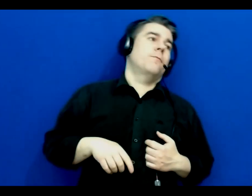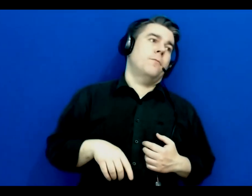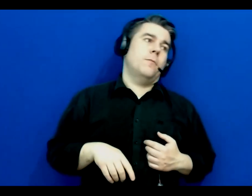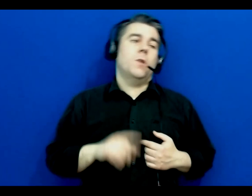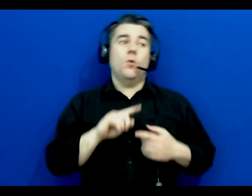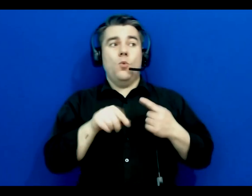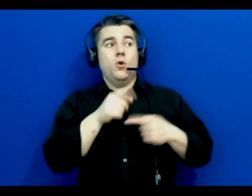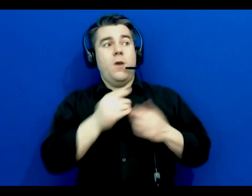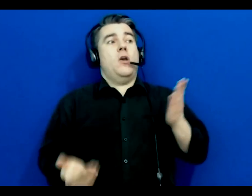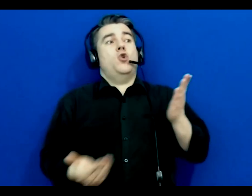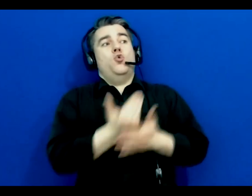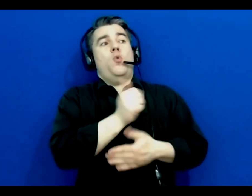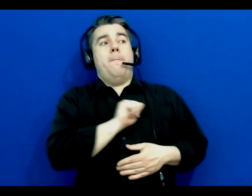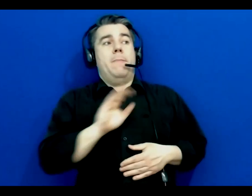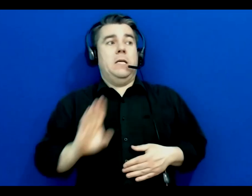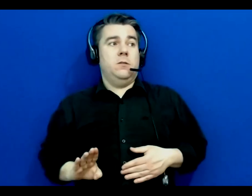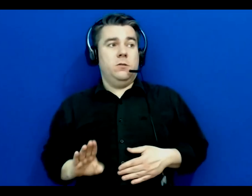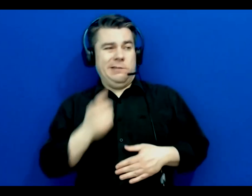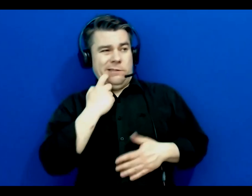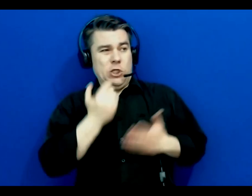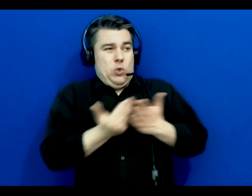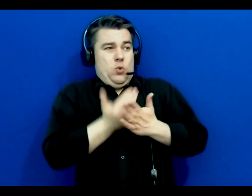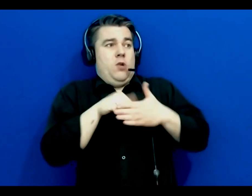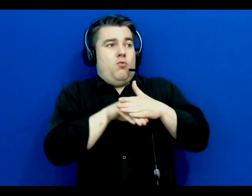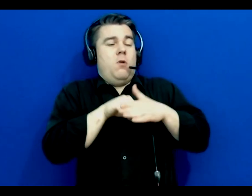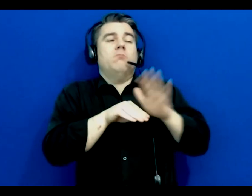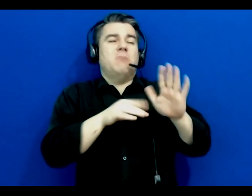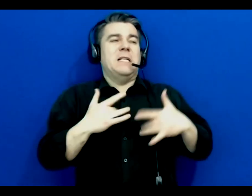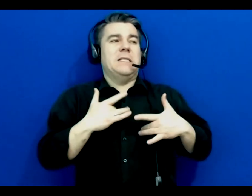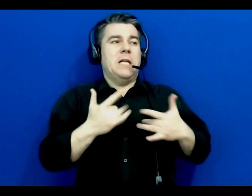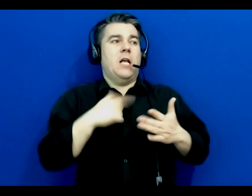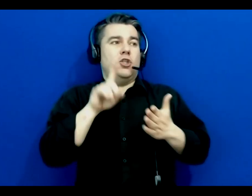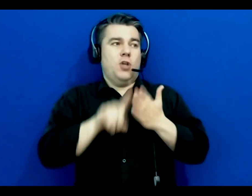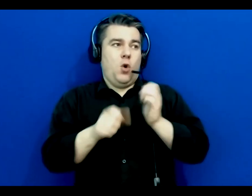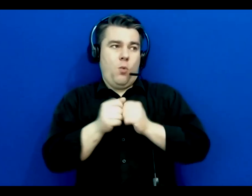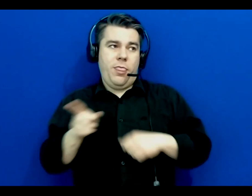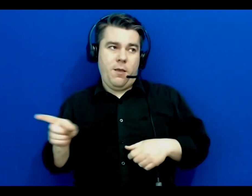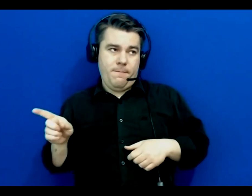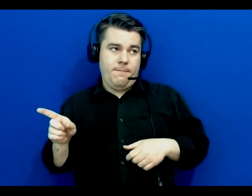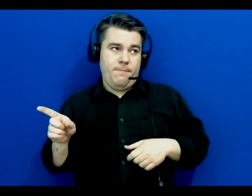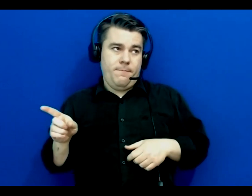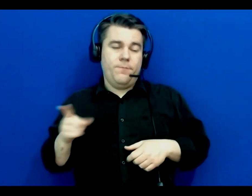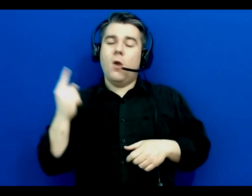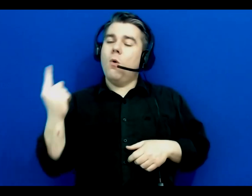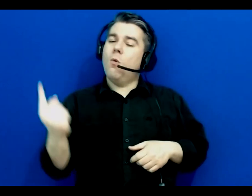When you have a new ambassador just enrolled, I usually check in with them. Always